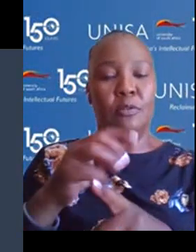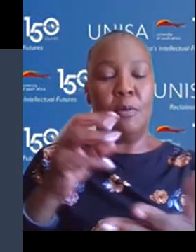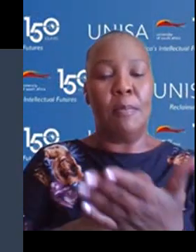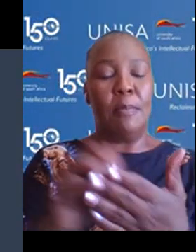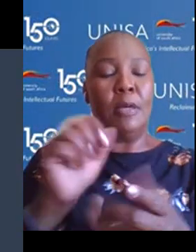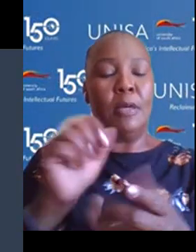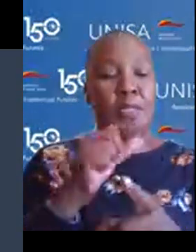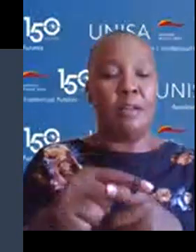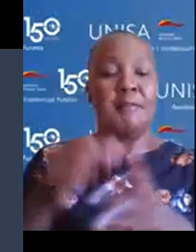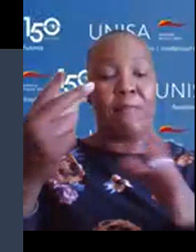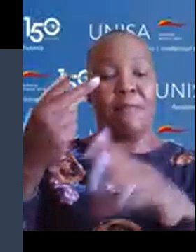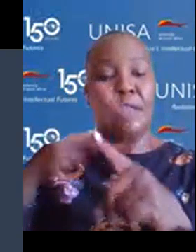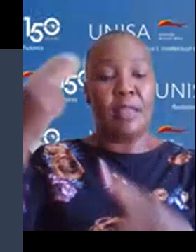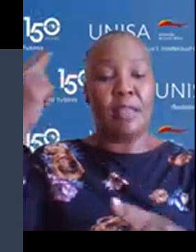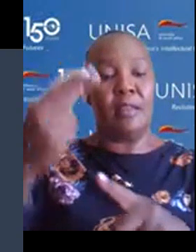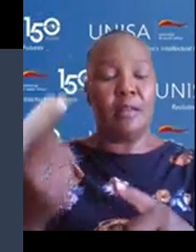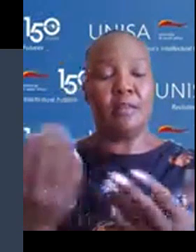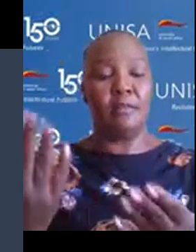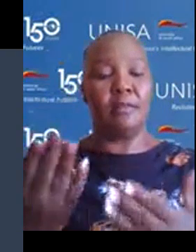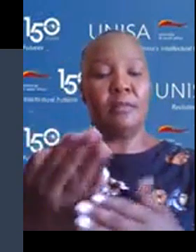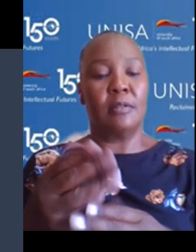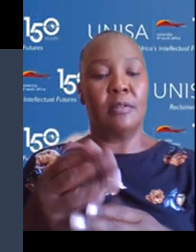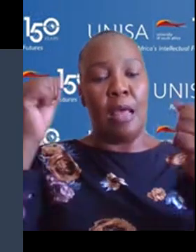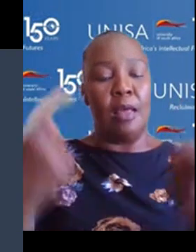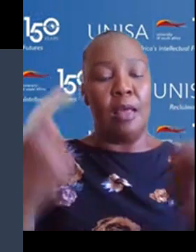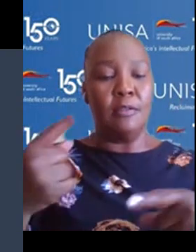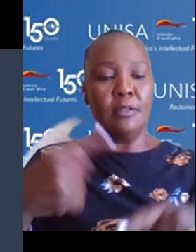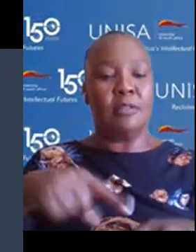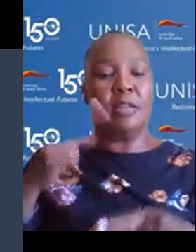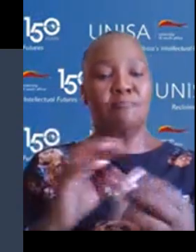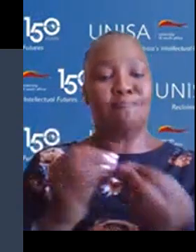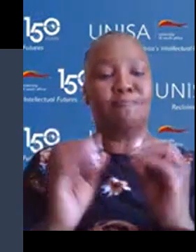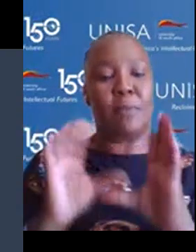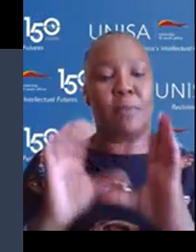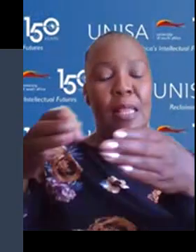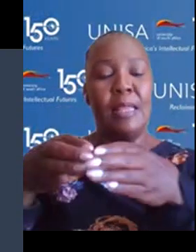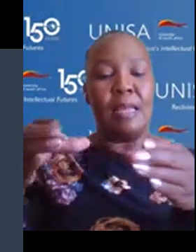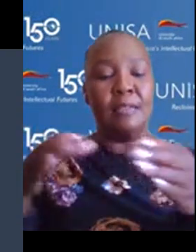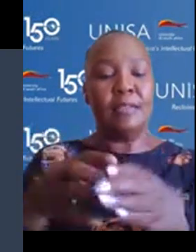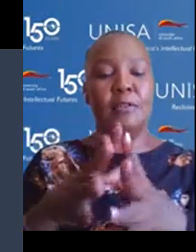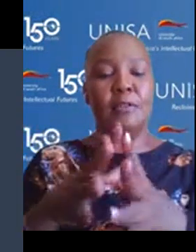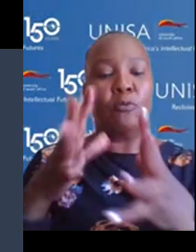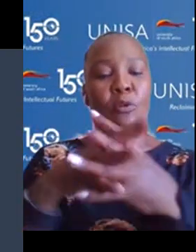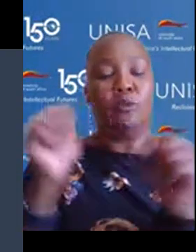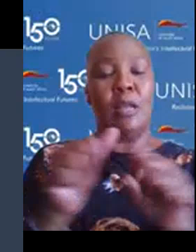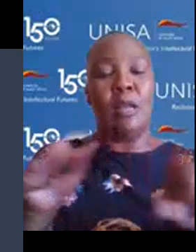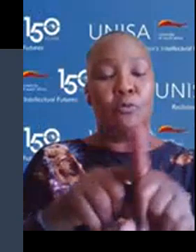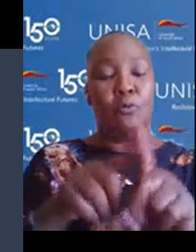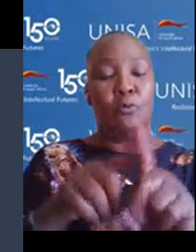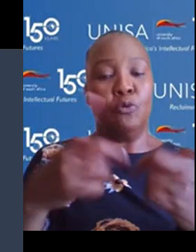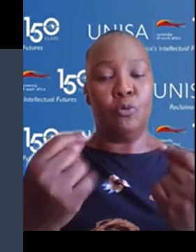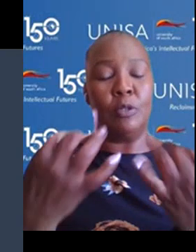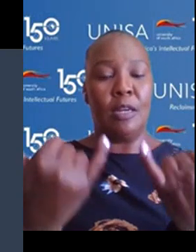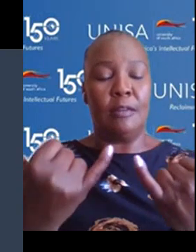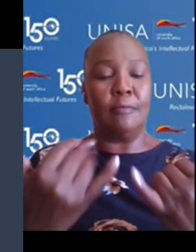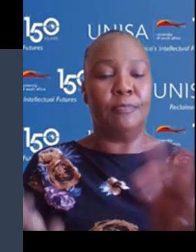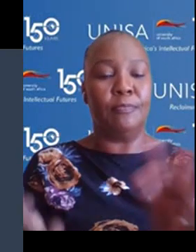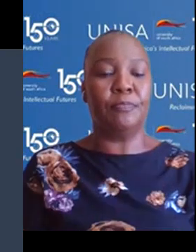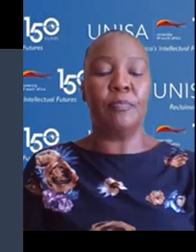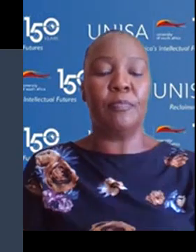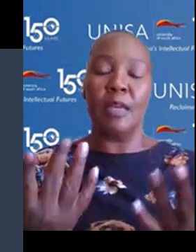Then finally, it also allows us to create classes and workshops online like we are doing at the moment.